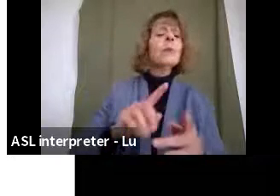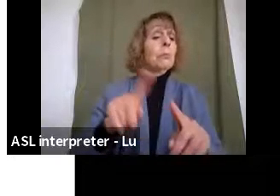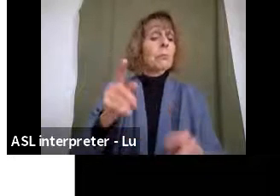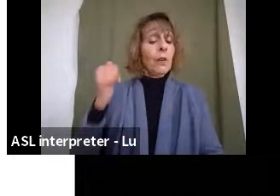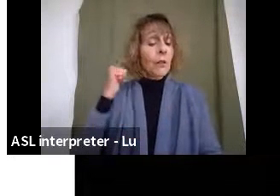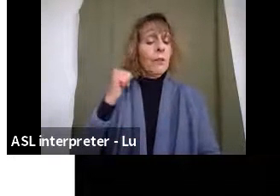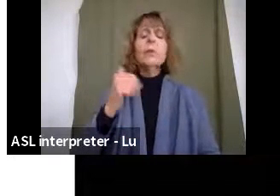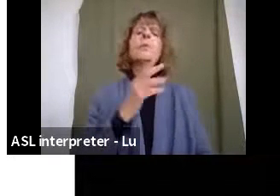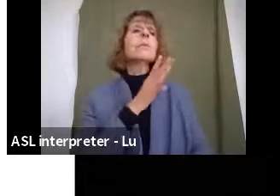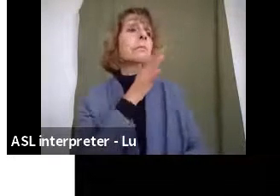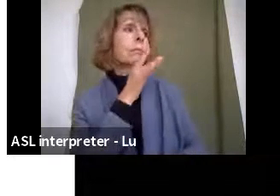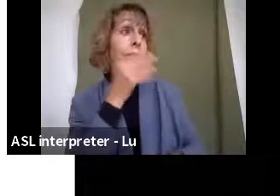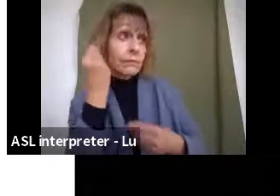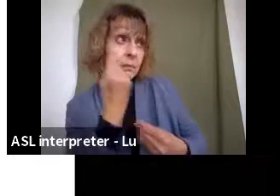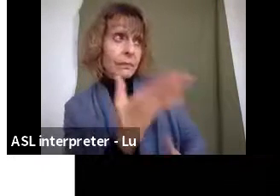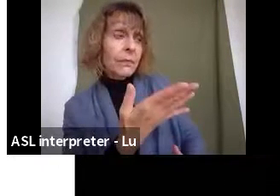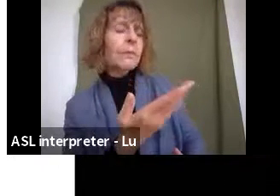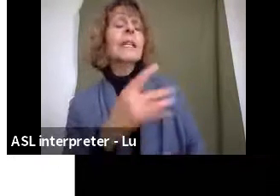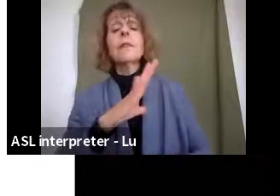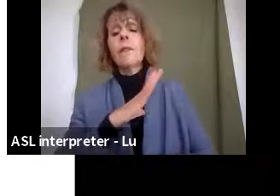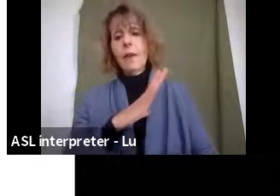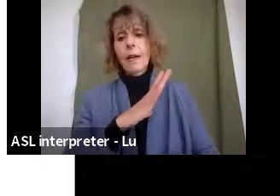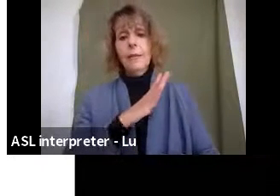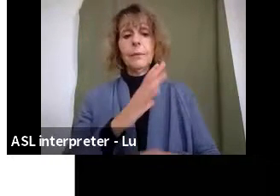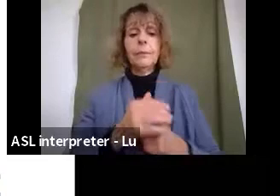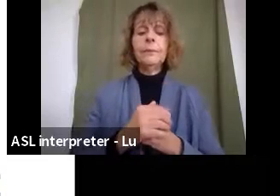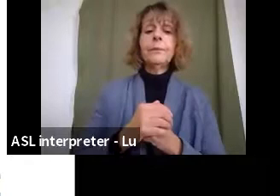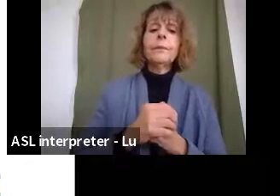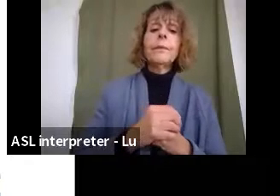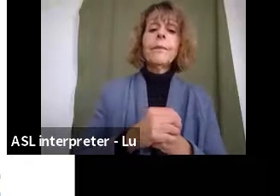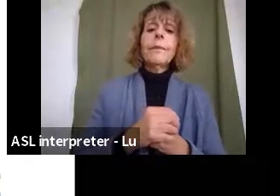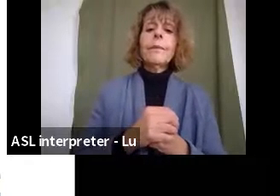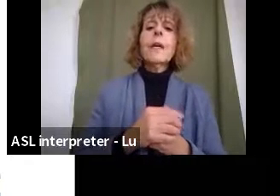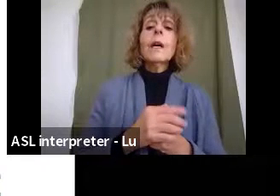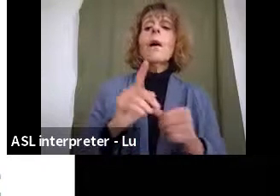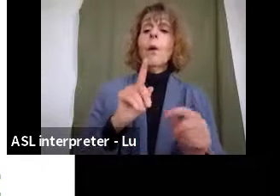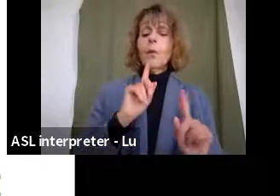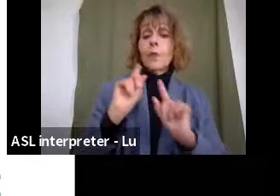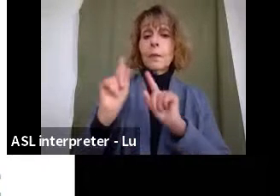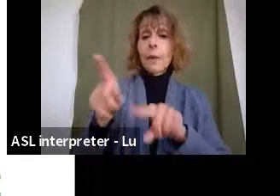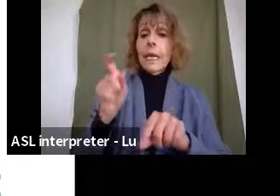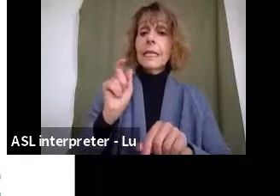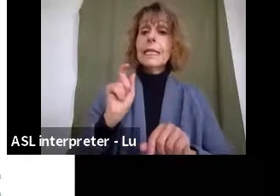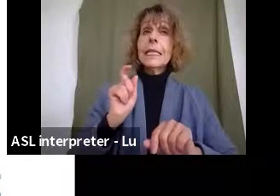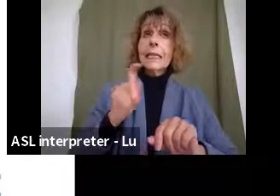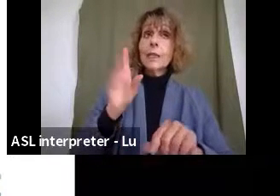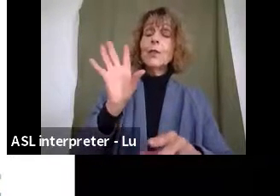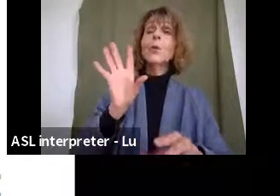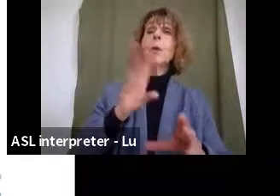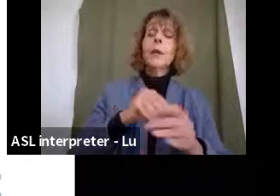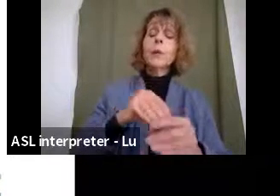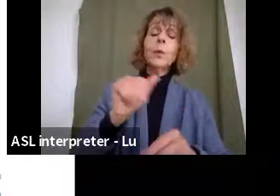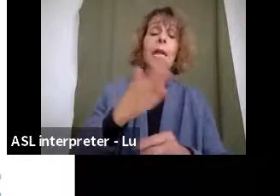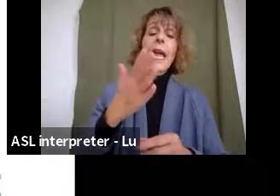they're oral and written, as I said, and then any actions that are taken. So the settlement agreements also